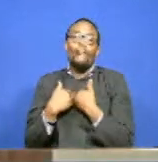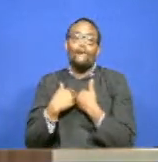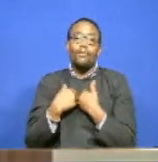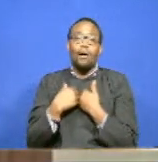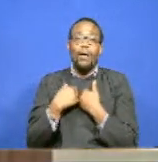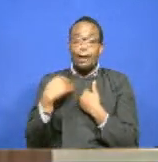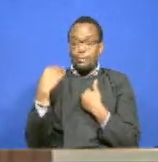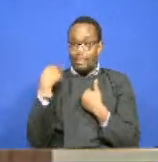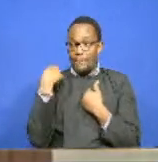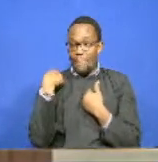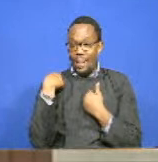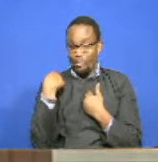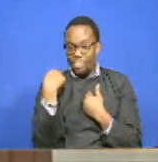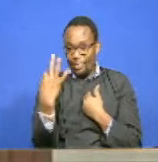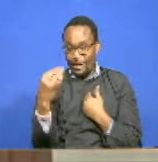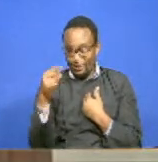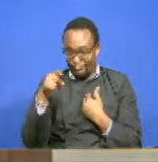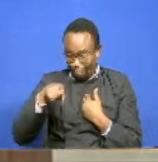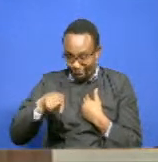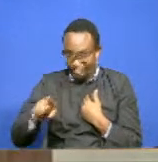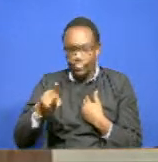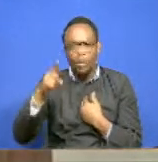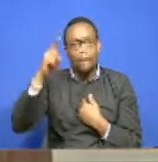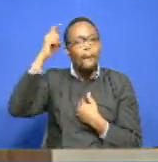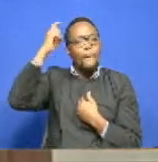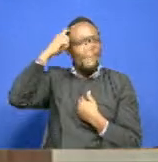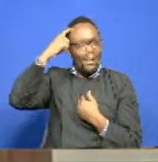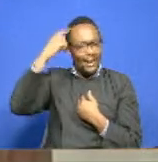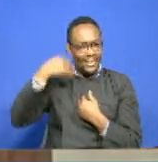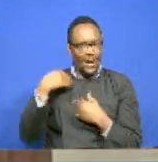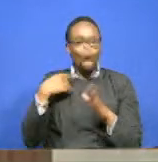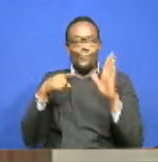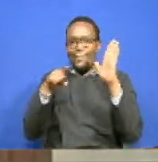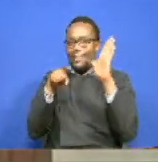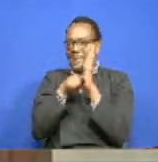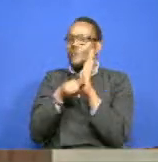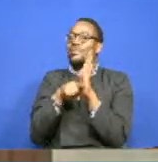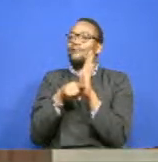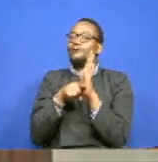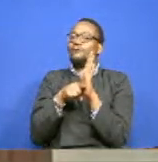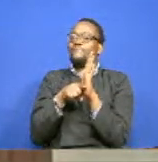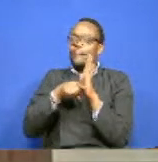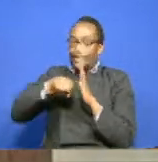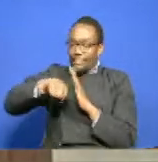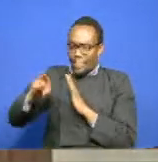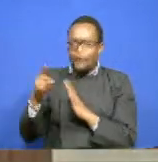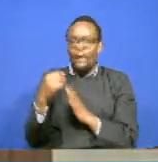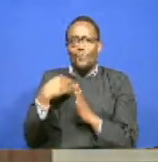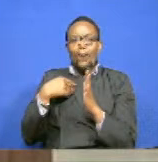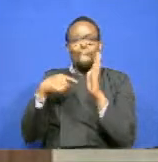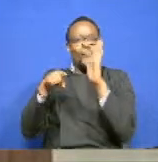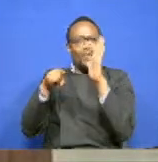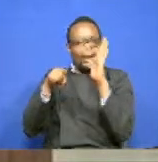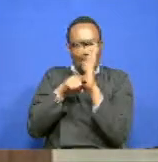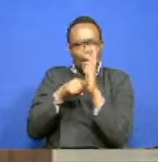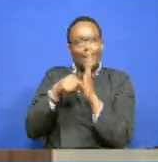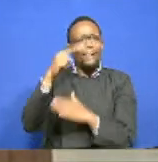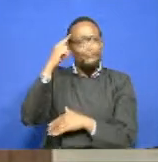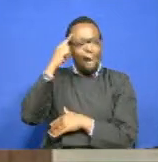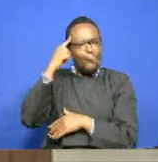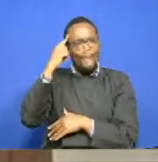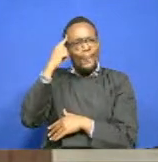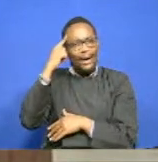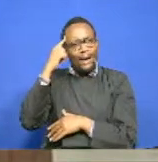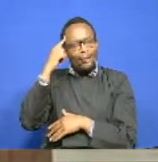man entertains in his mind negative energy, which produces negative thinking that